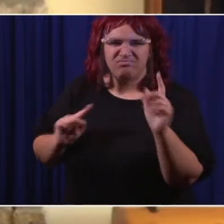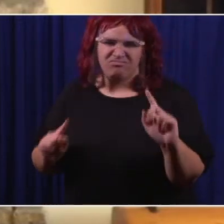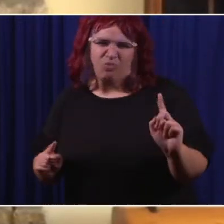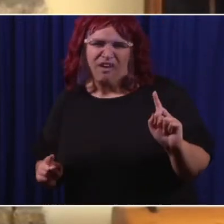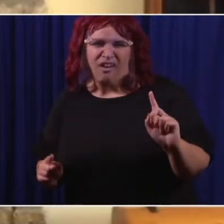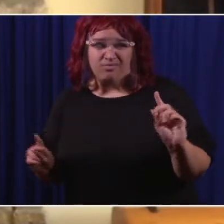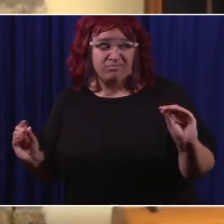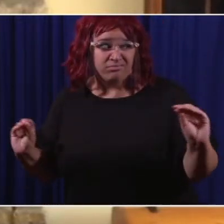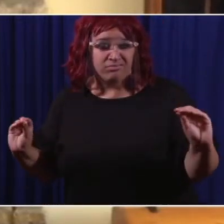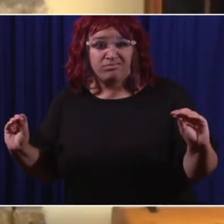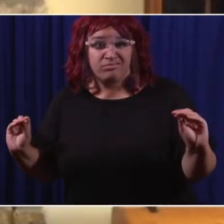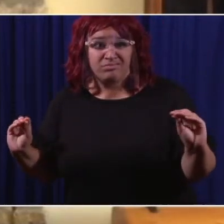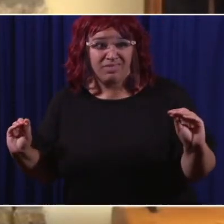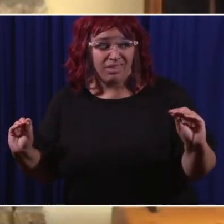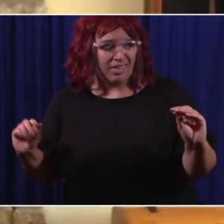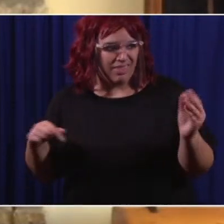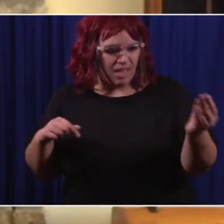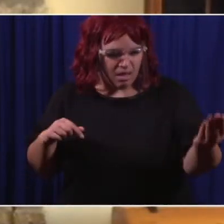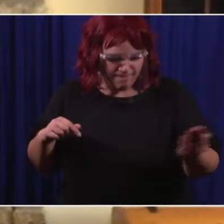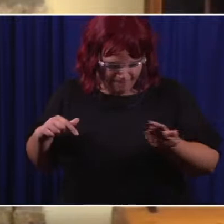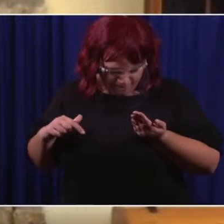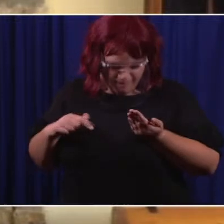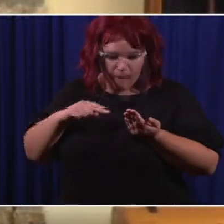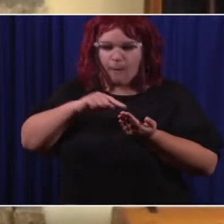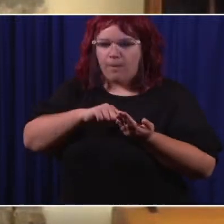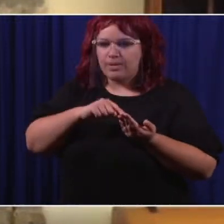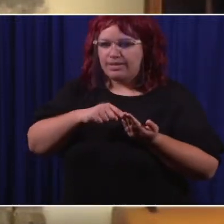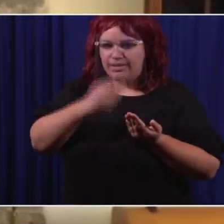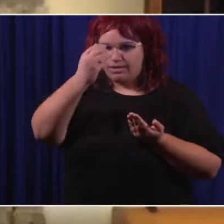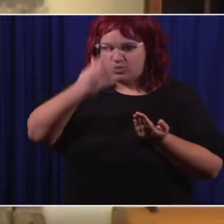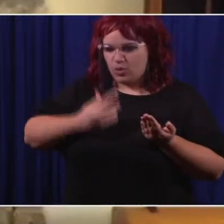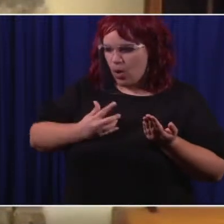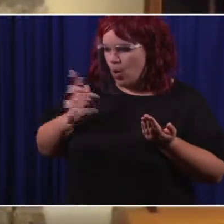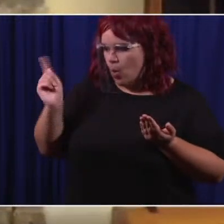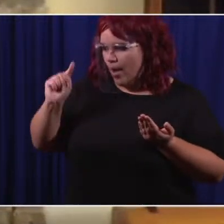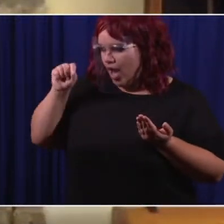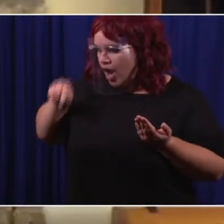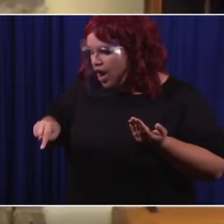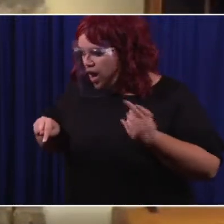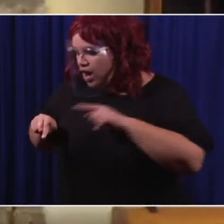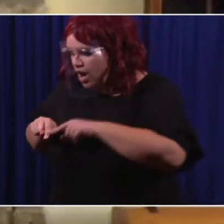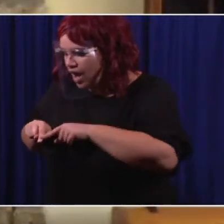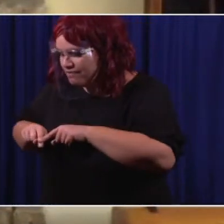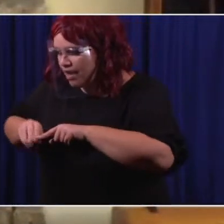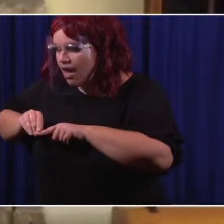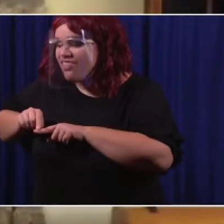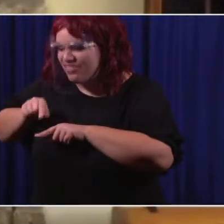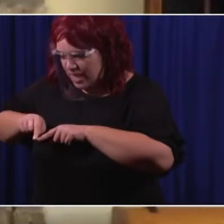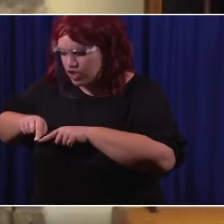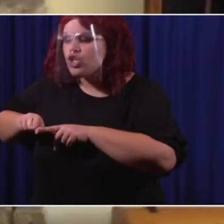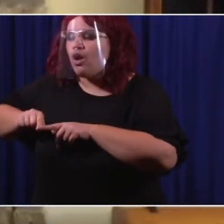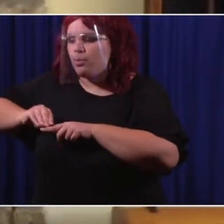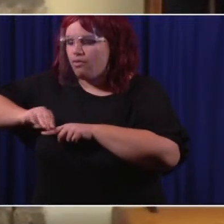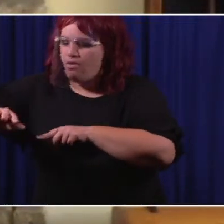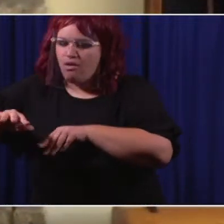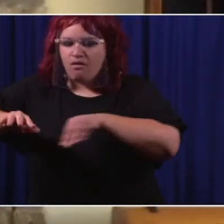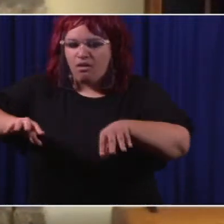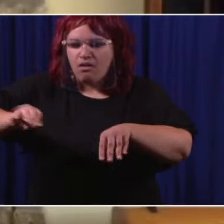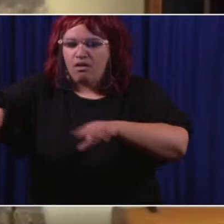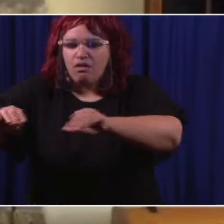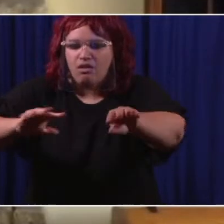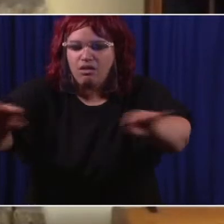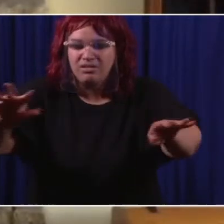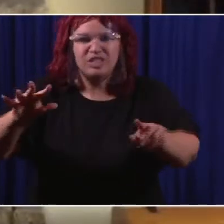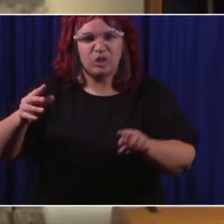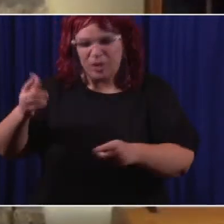that pinpoints the sources of the spread. We've only gotten anecdotes over the past few months. When can we get some real data